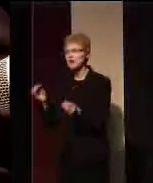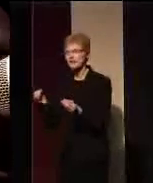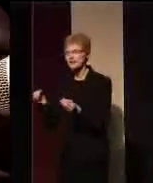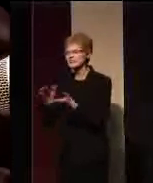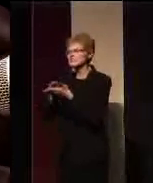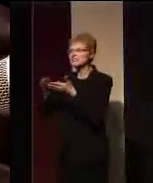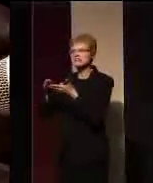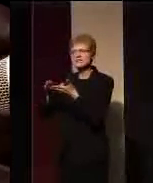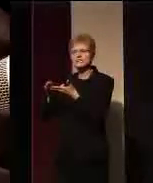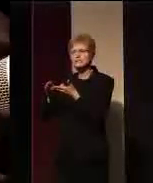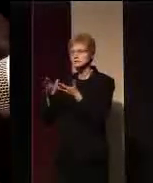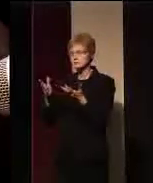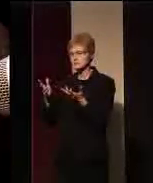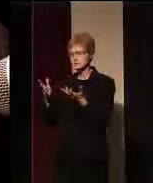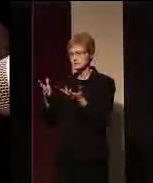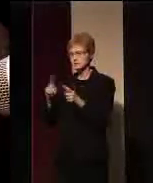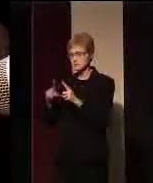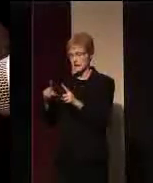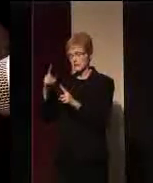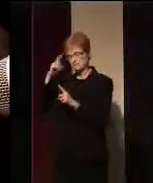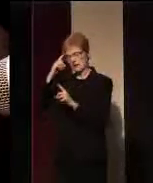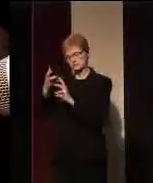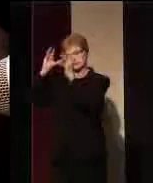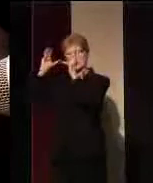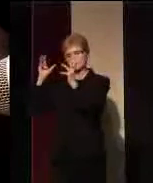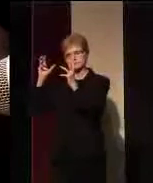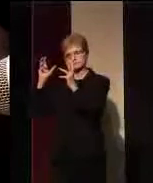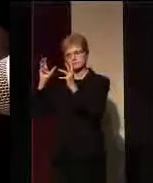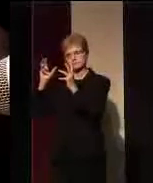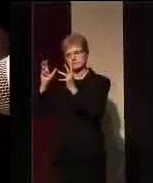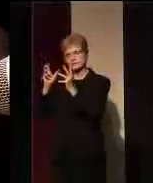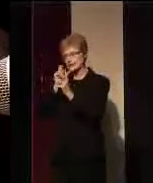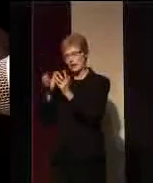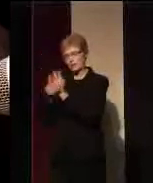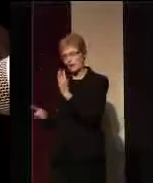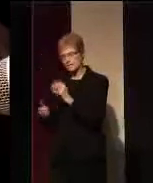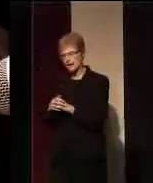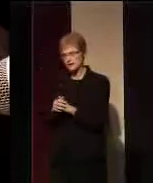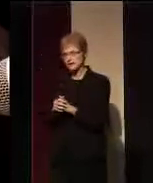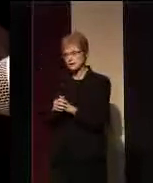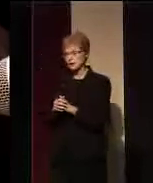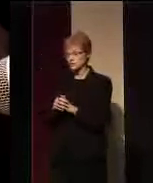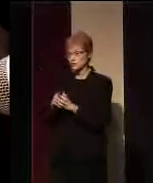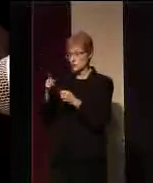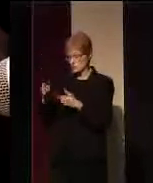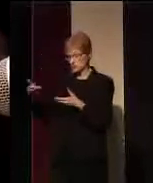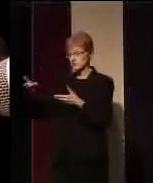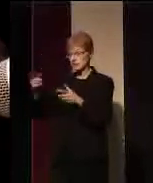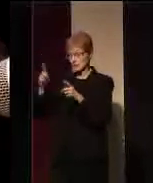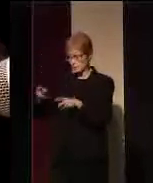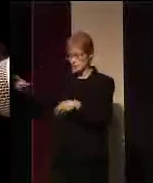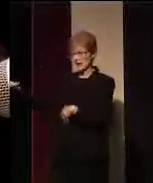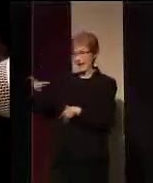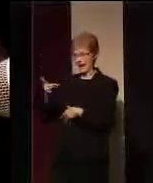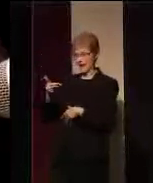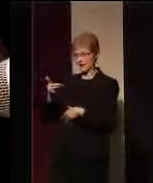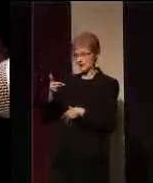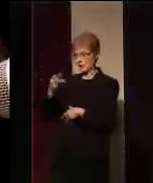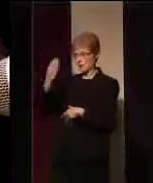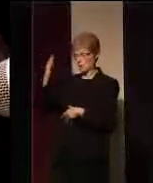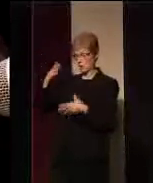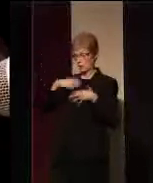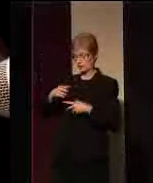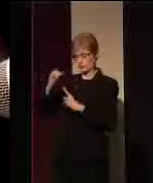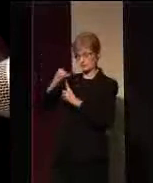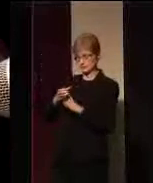clean records, but they got messed up minds. And what they do, they put on these blue uniforms. Yeah, and I know some of these guys,